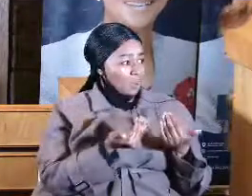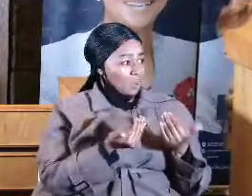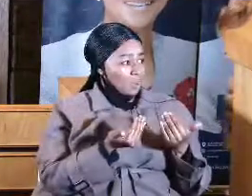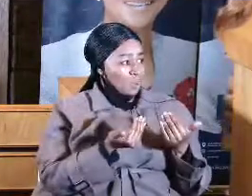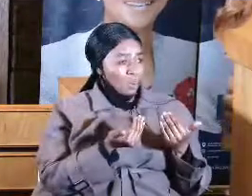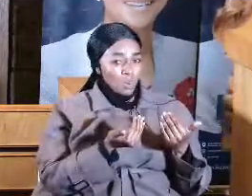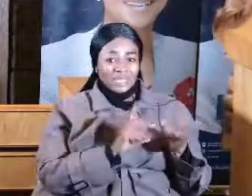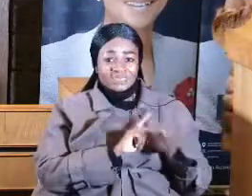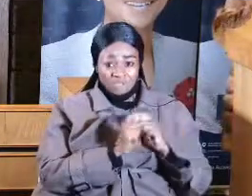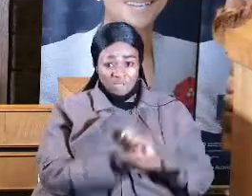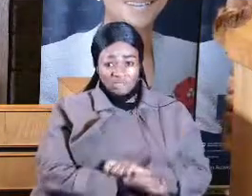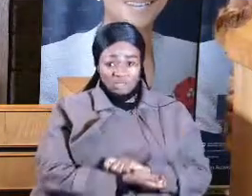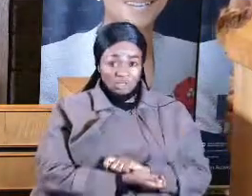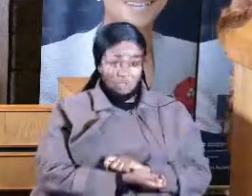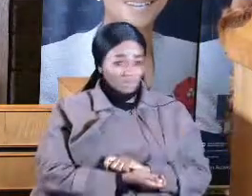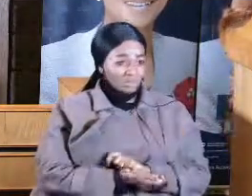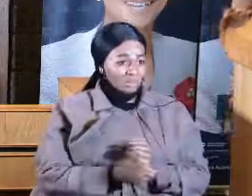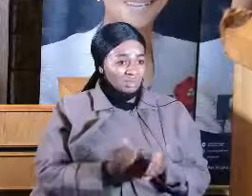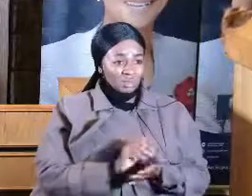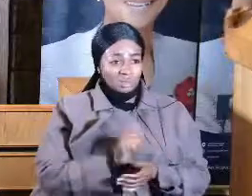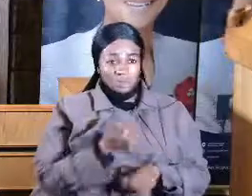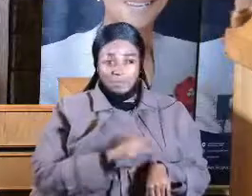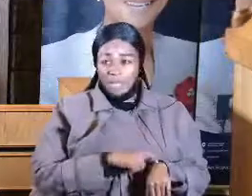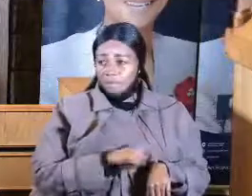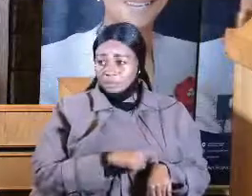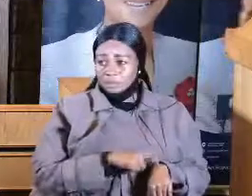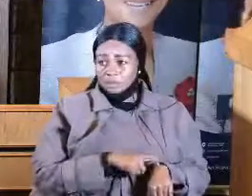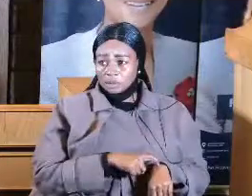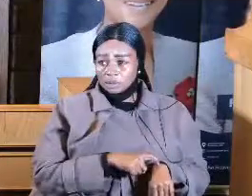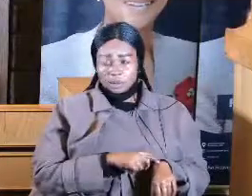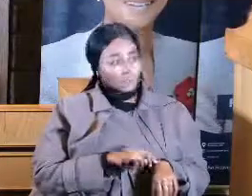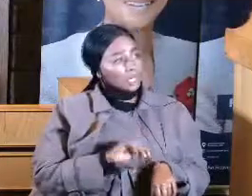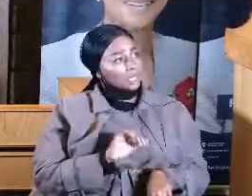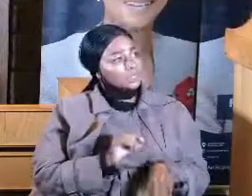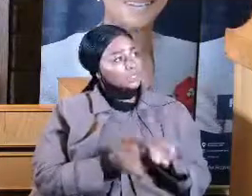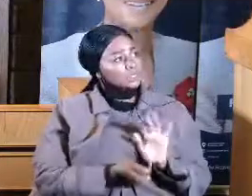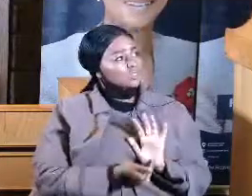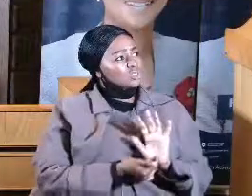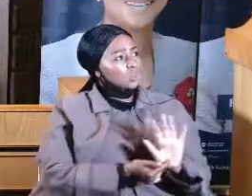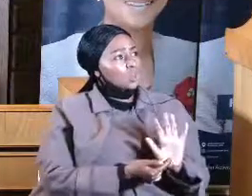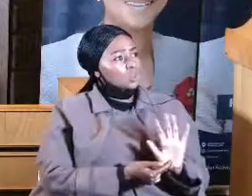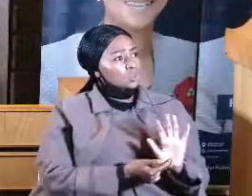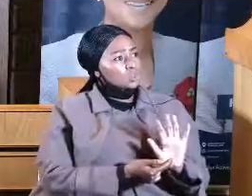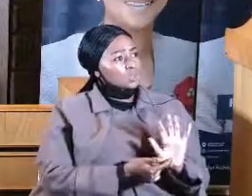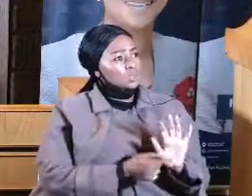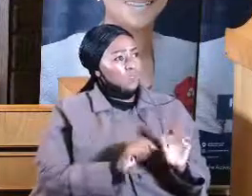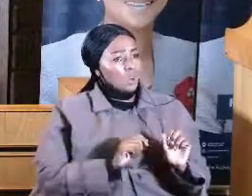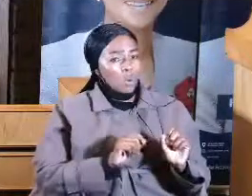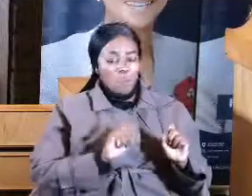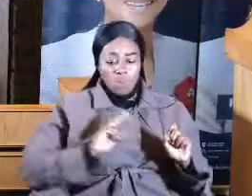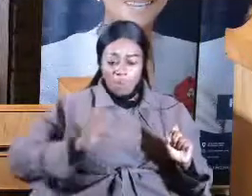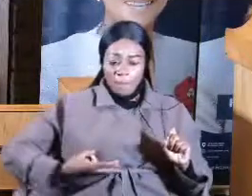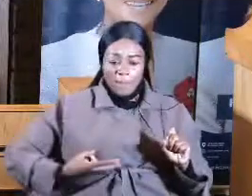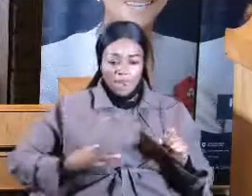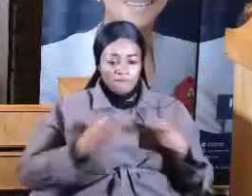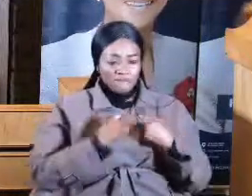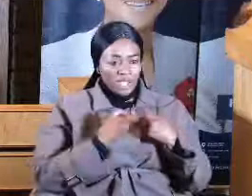It changes. Sometimes it reflects itself as women fighting each